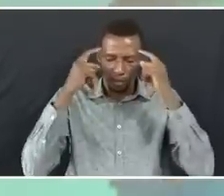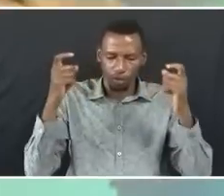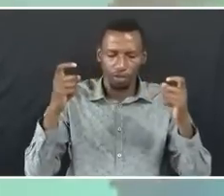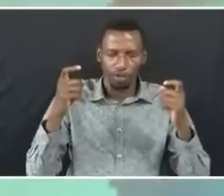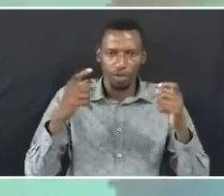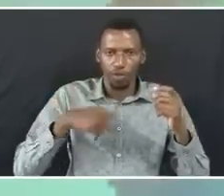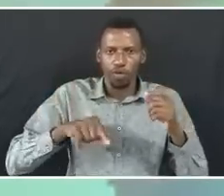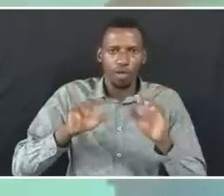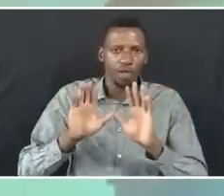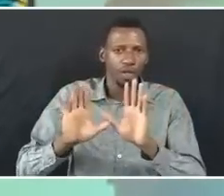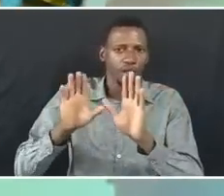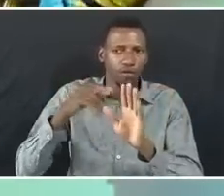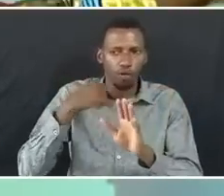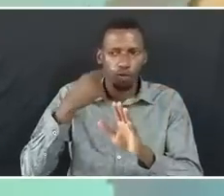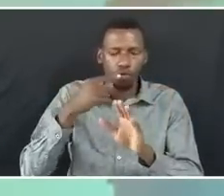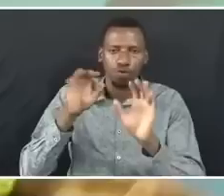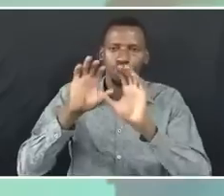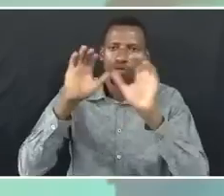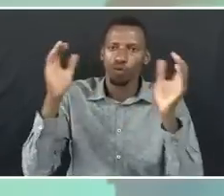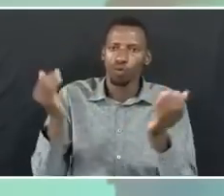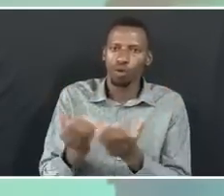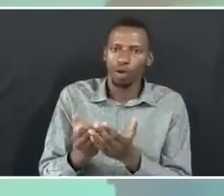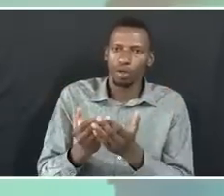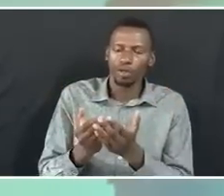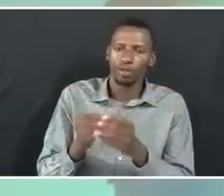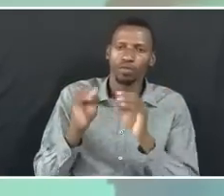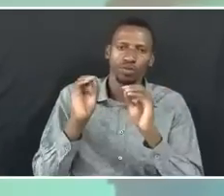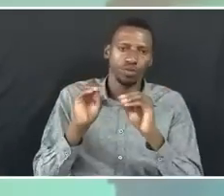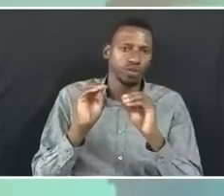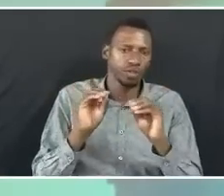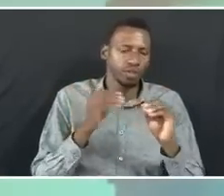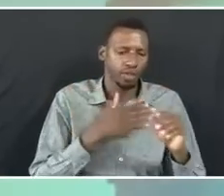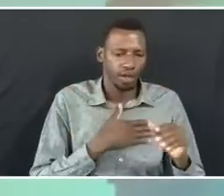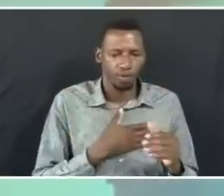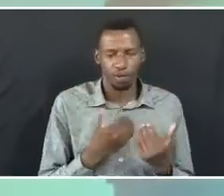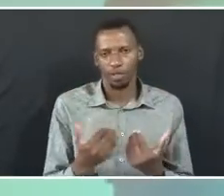We left it for the world to teach our children.